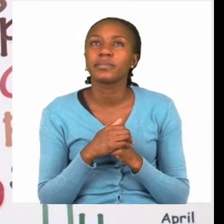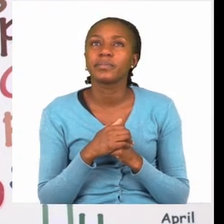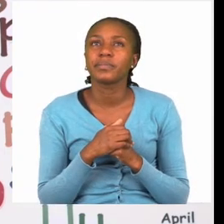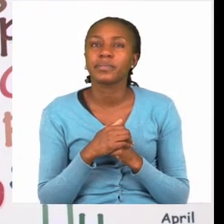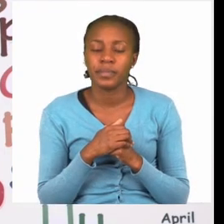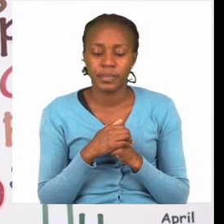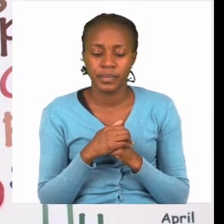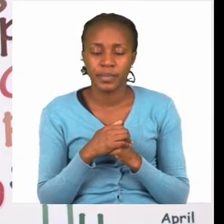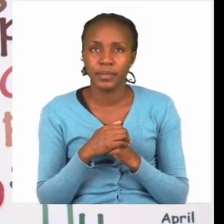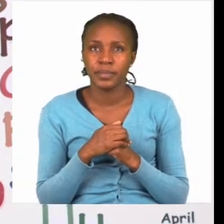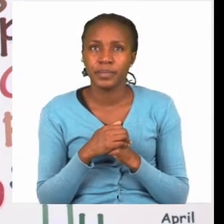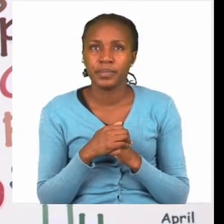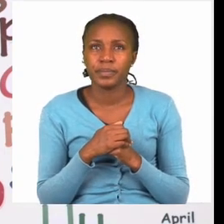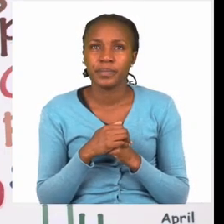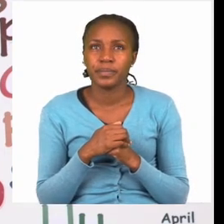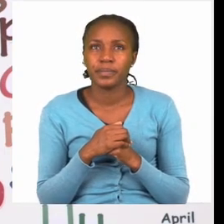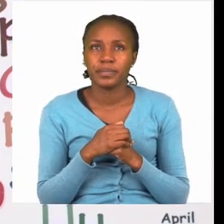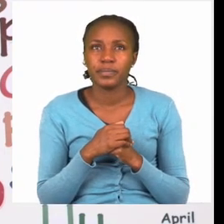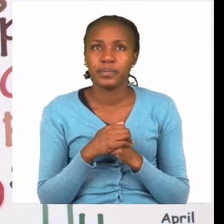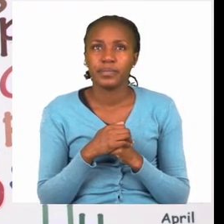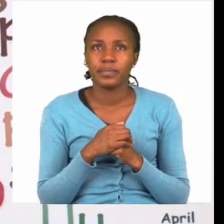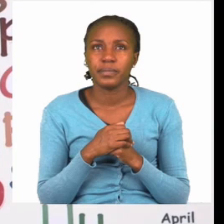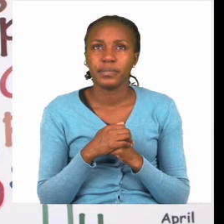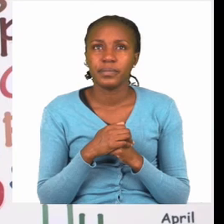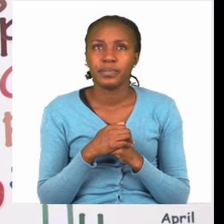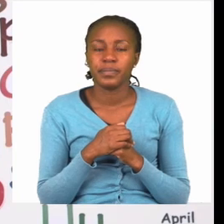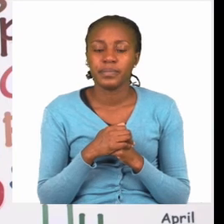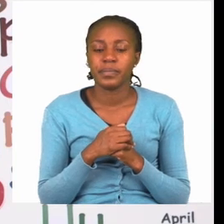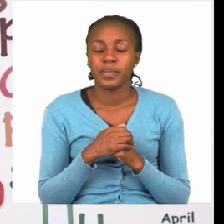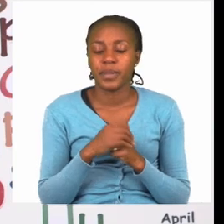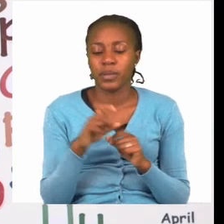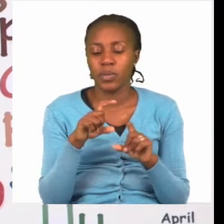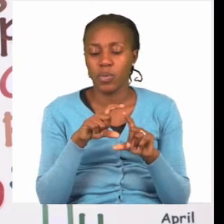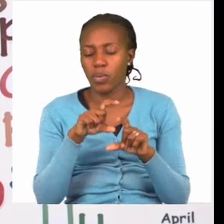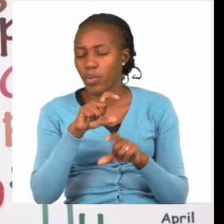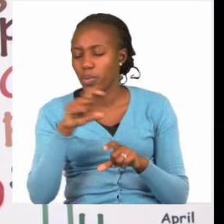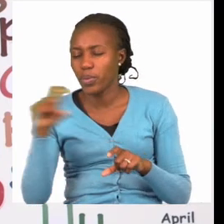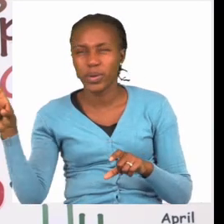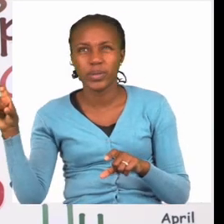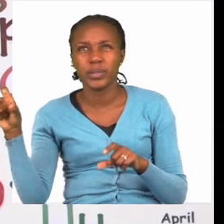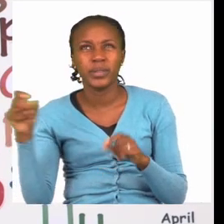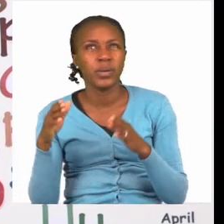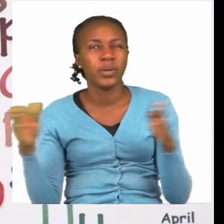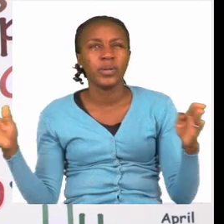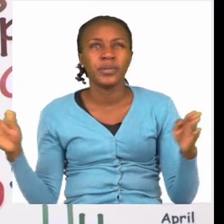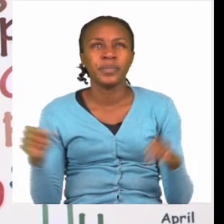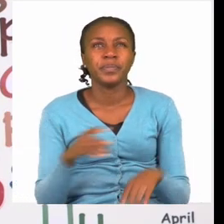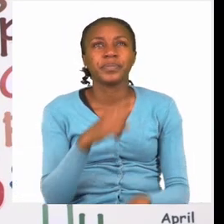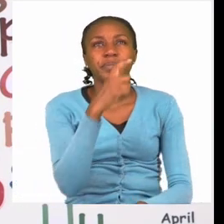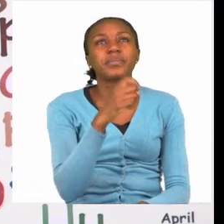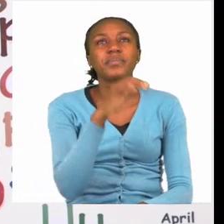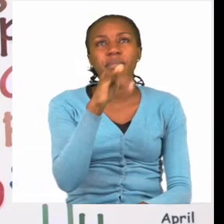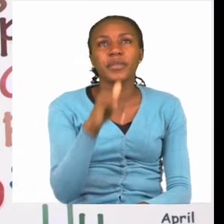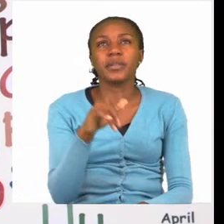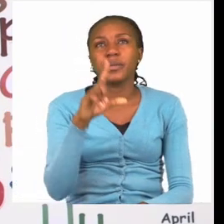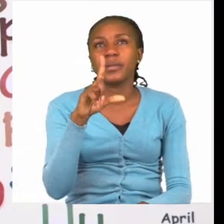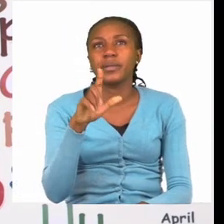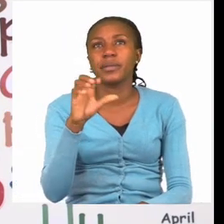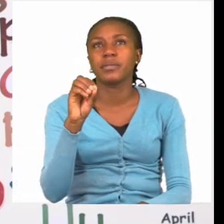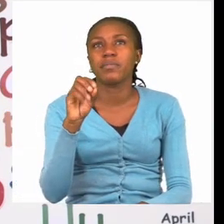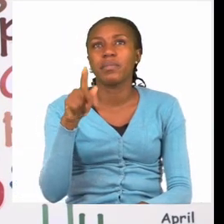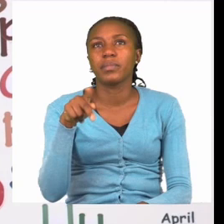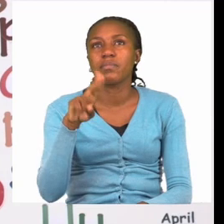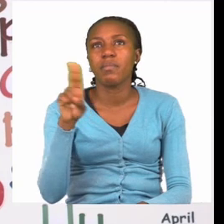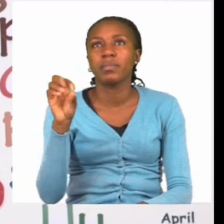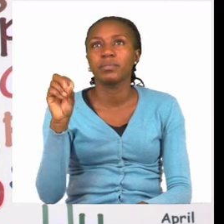Ox. And then in the word xylophone, it is pronounced Z